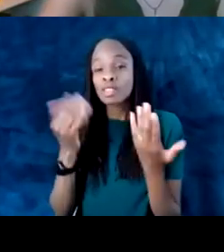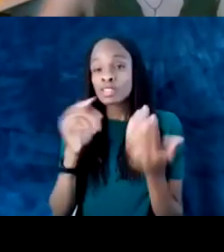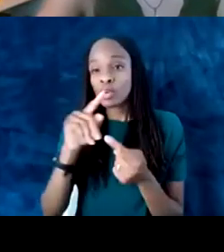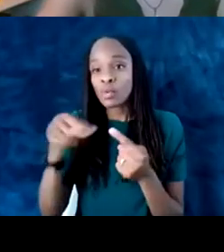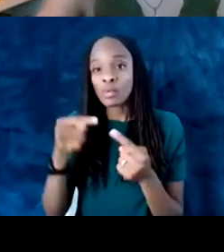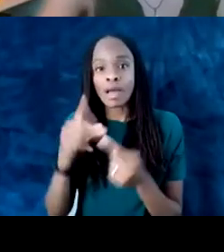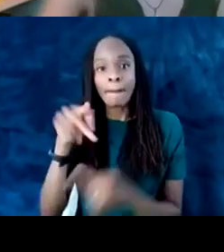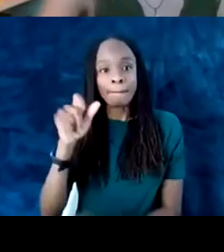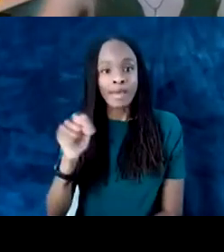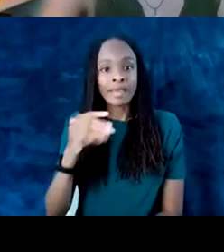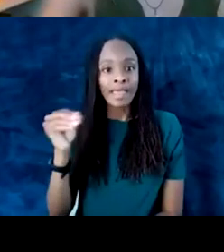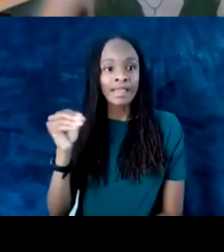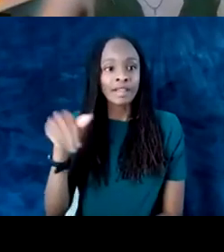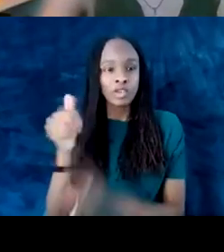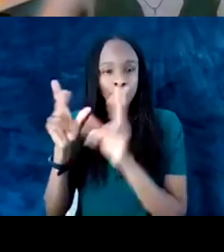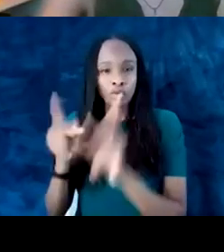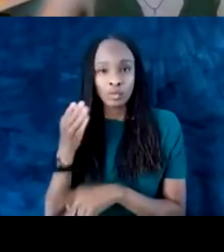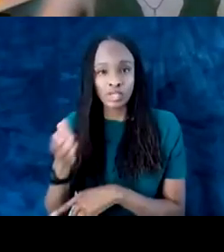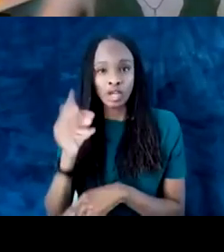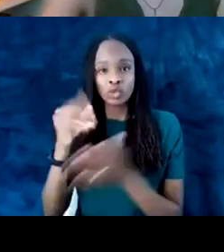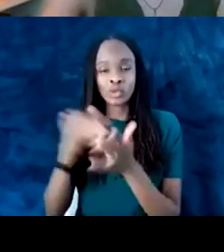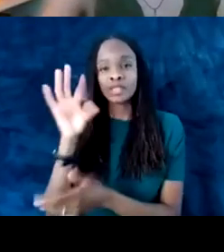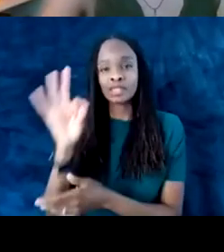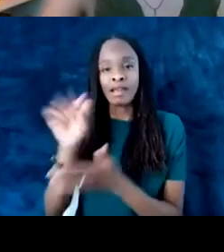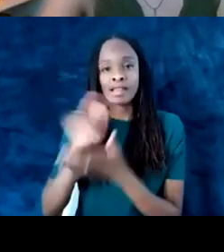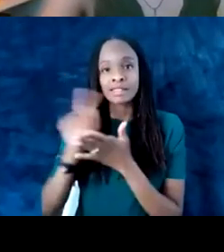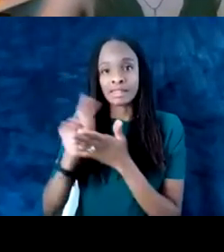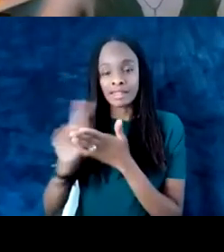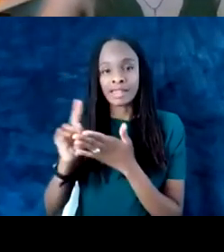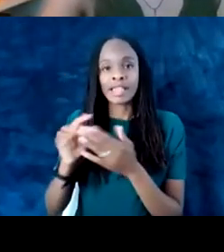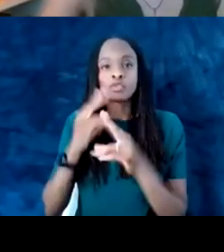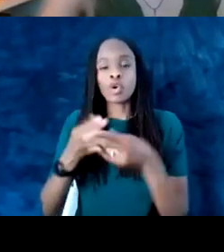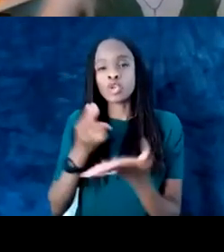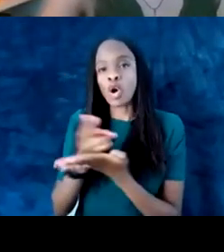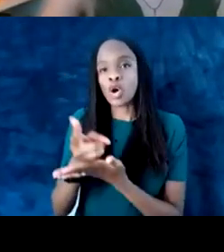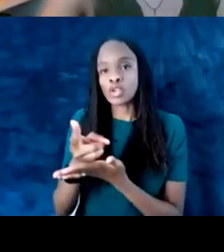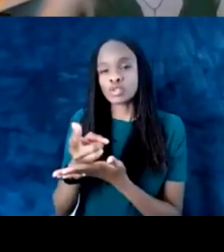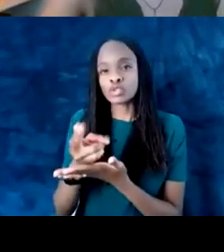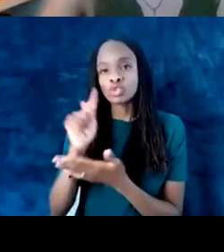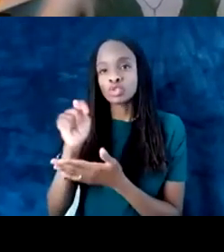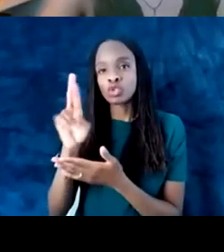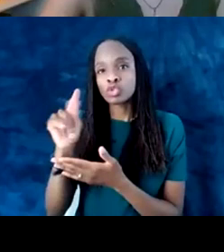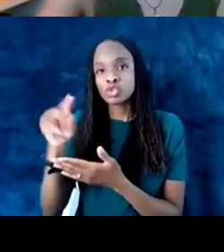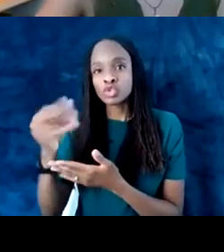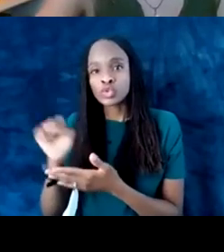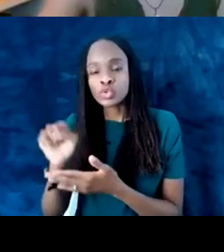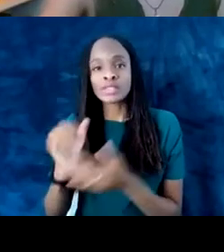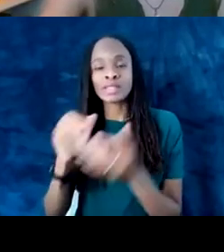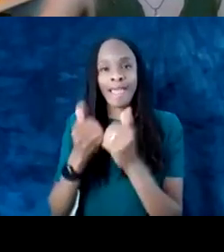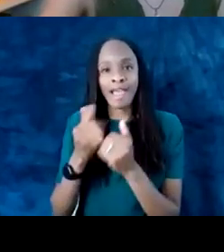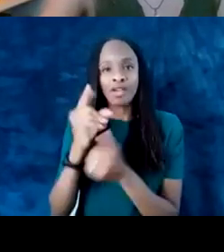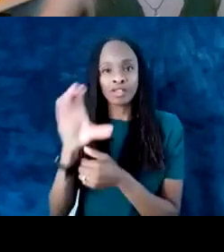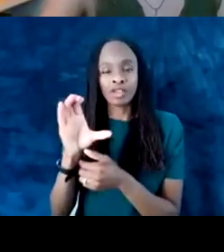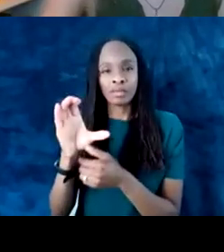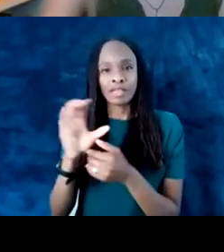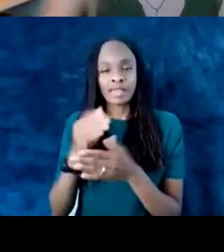and Pat Ofterheide's 2009 study, Honest Truths, which really looked at how documentary filmmakers navigate ethical questions in the